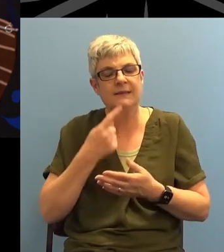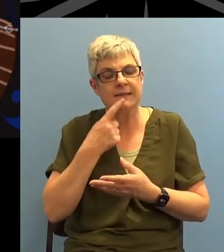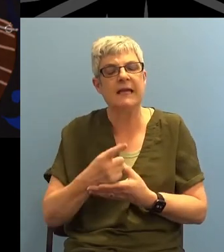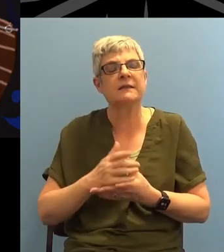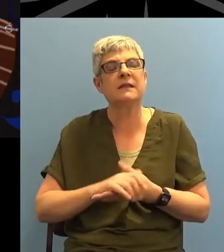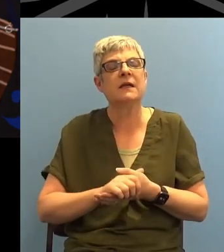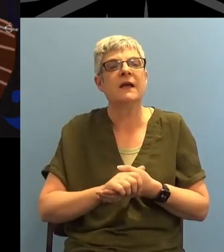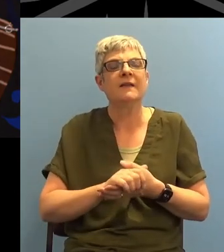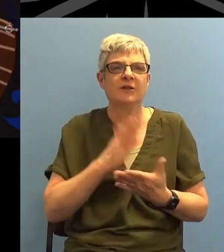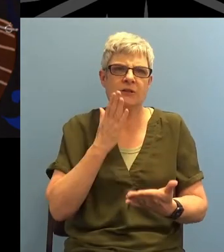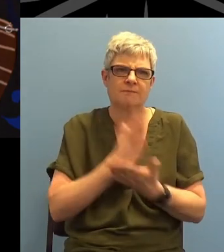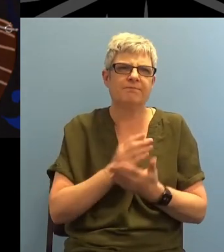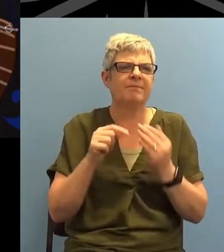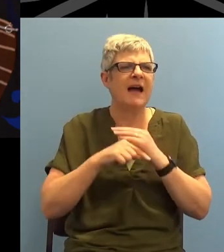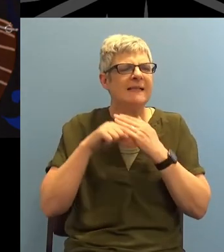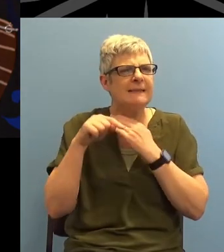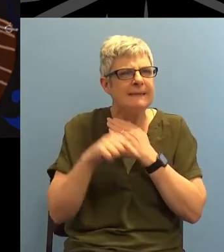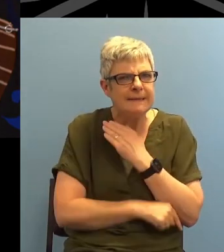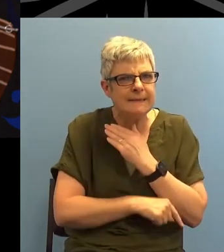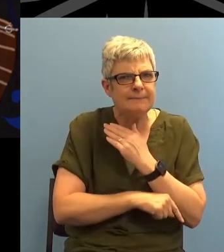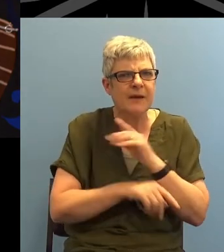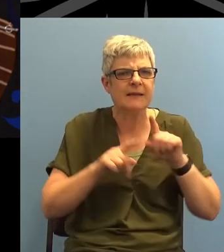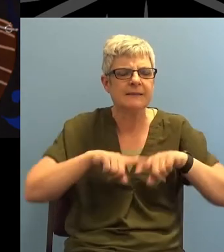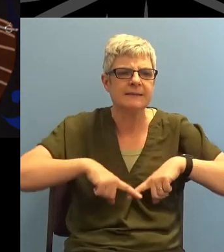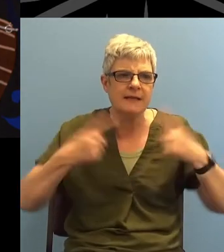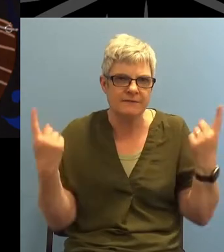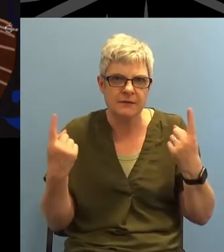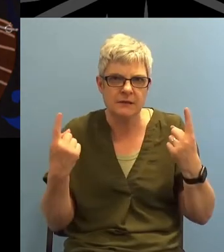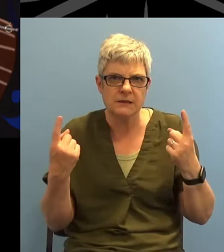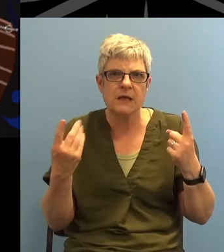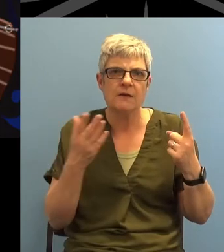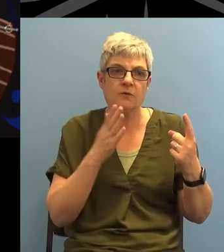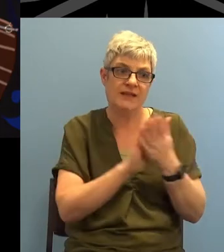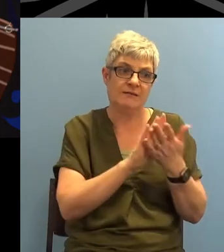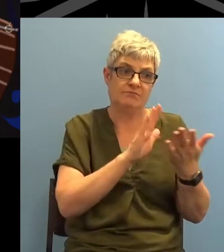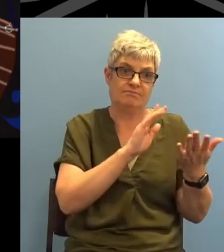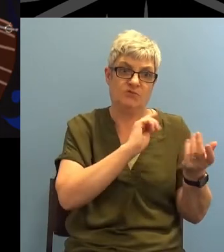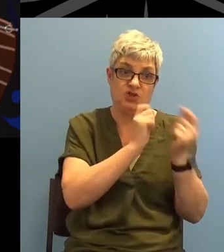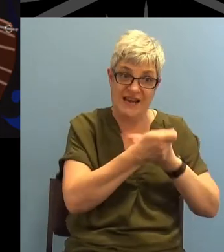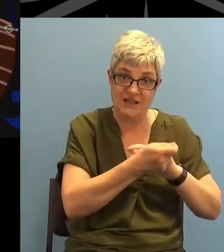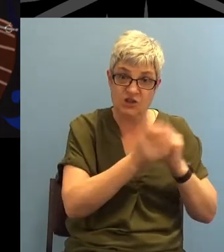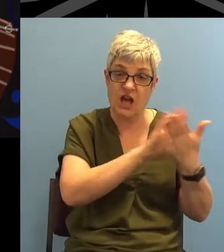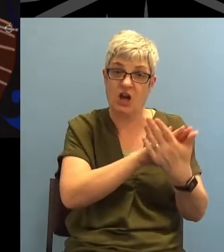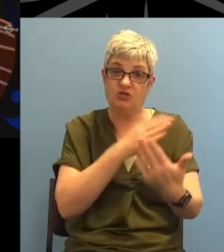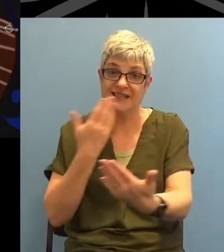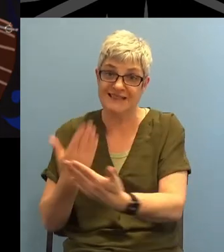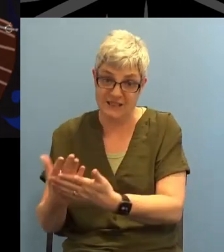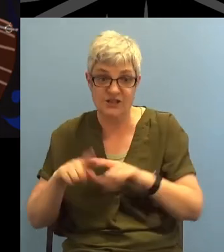a profound difference between change and transition.